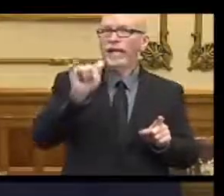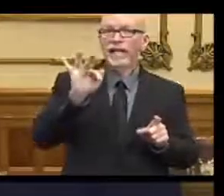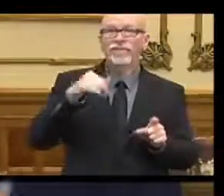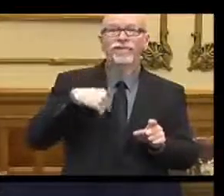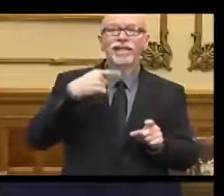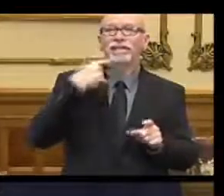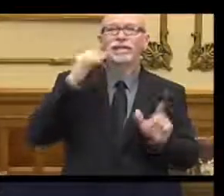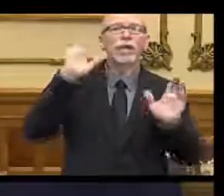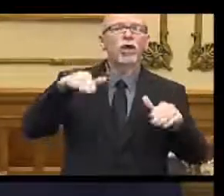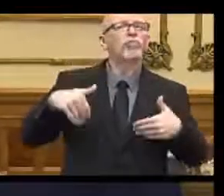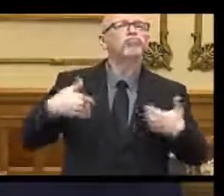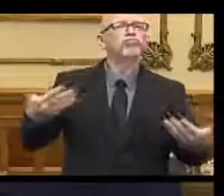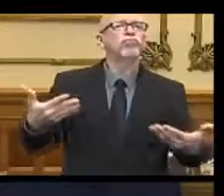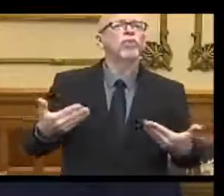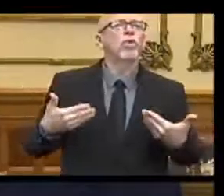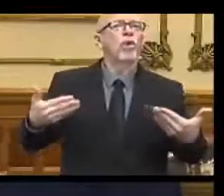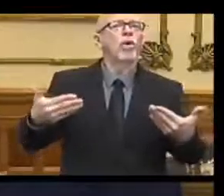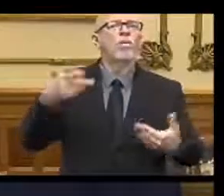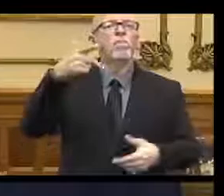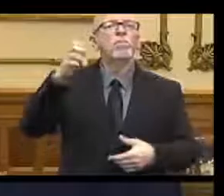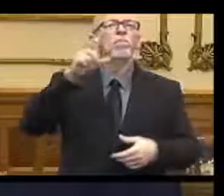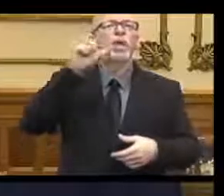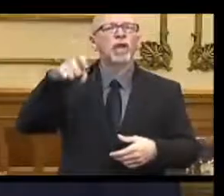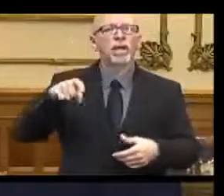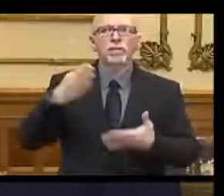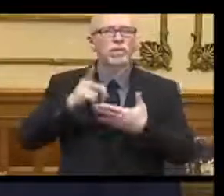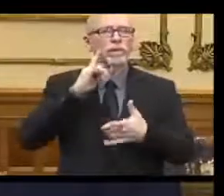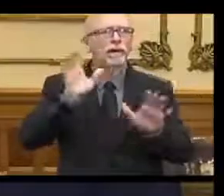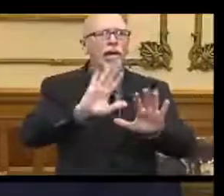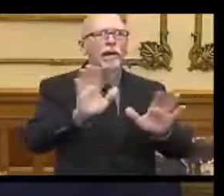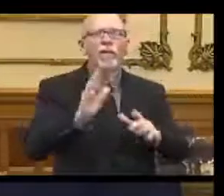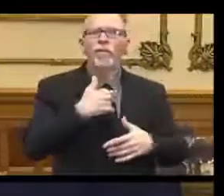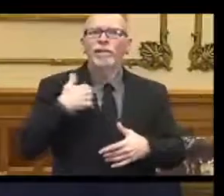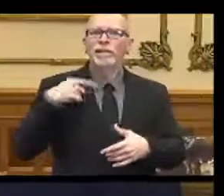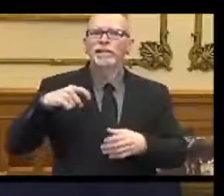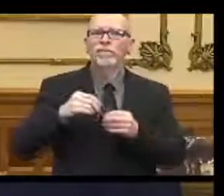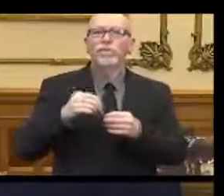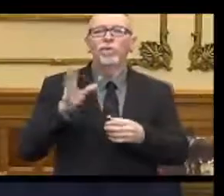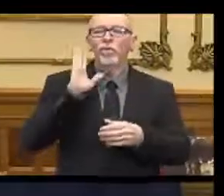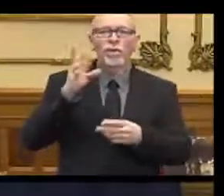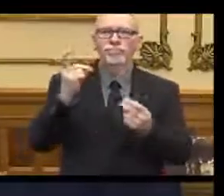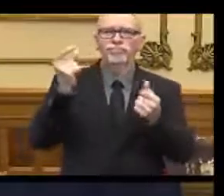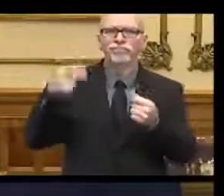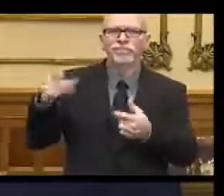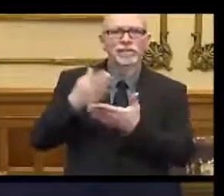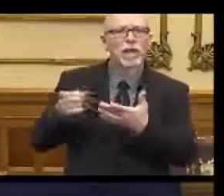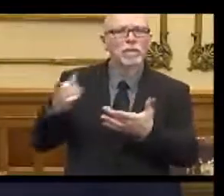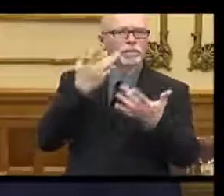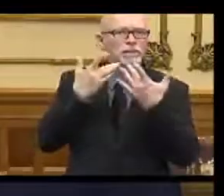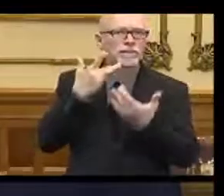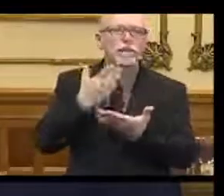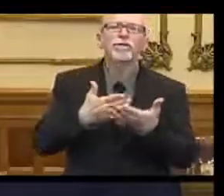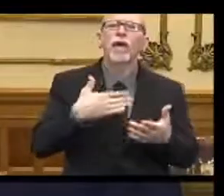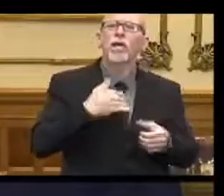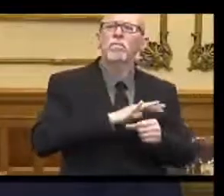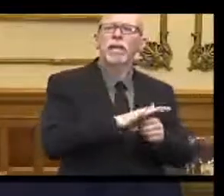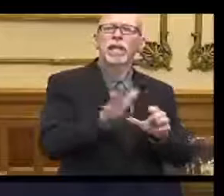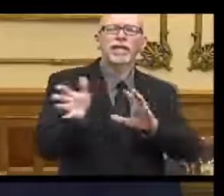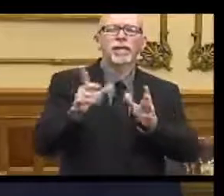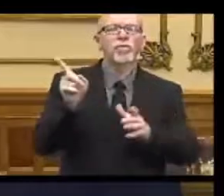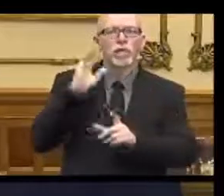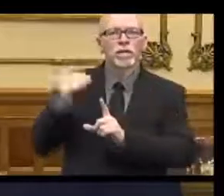say, we're good, we don't need any more PPE, they would say, Eric, I would get a call very soon. And they would remind